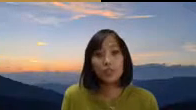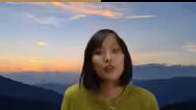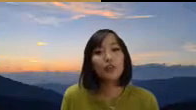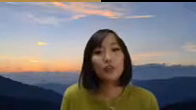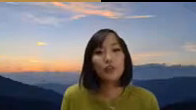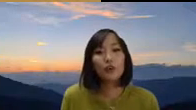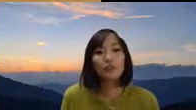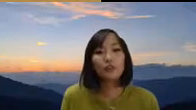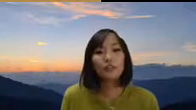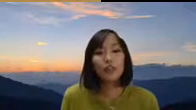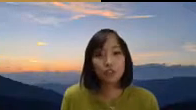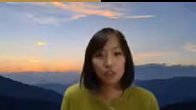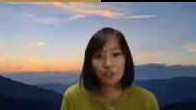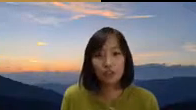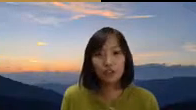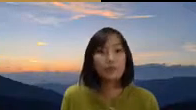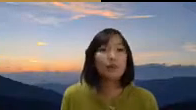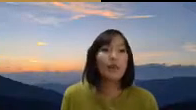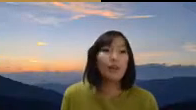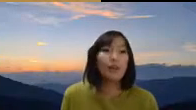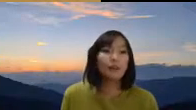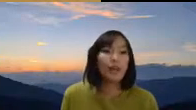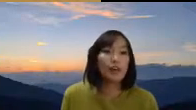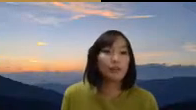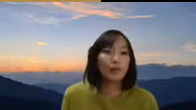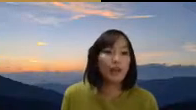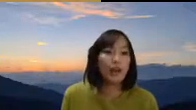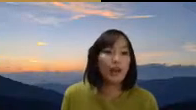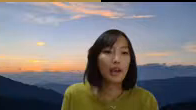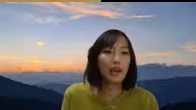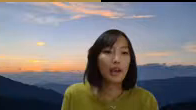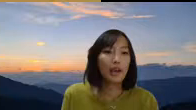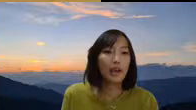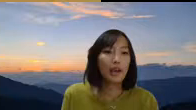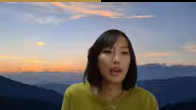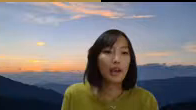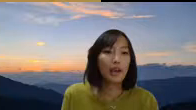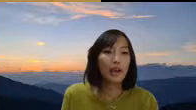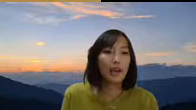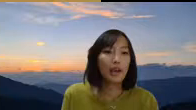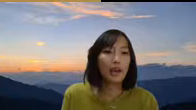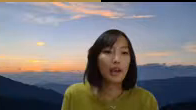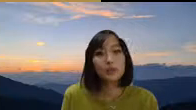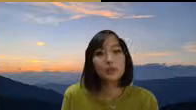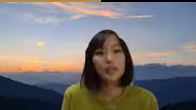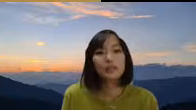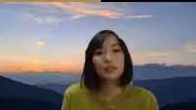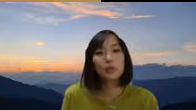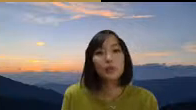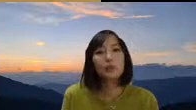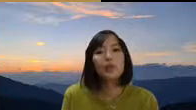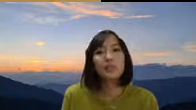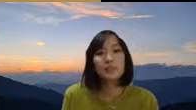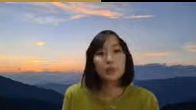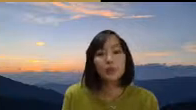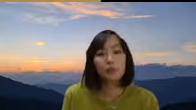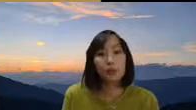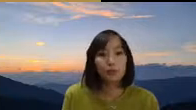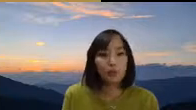Executive Office of the Secretary General, and we have Brianna Harrison, human rights policy specialist and